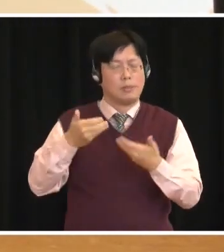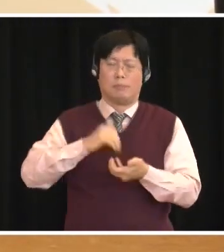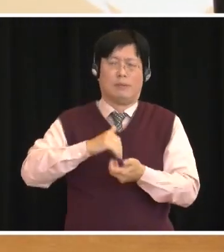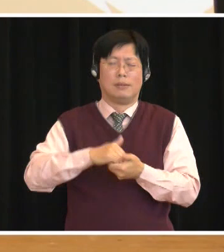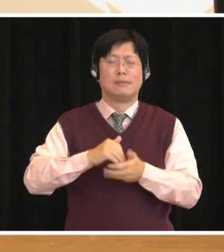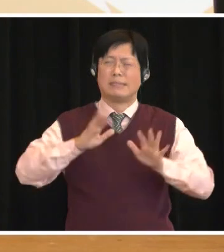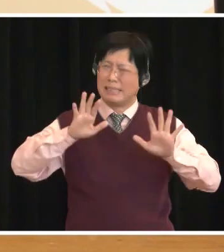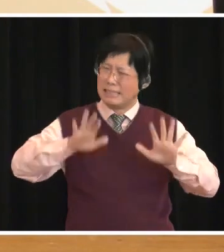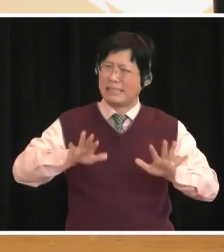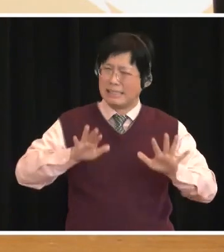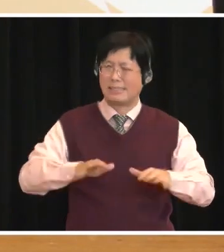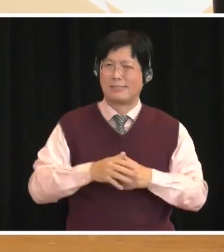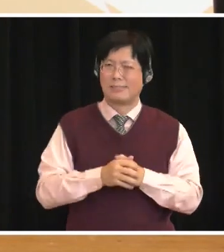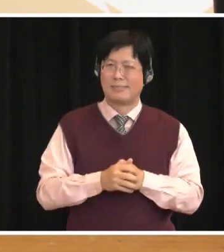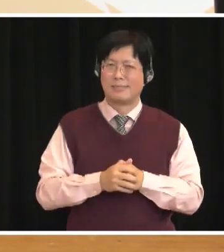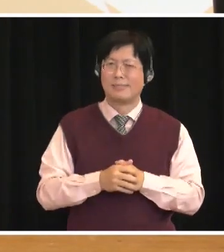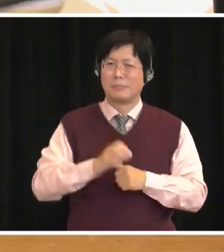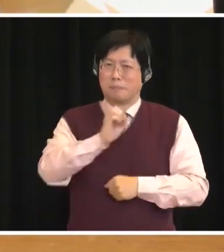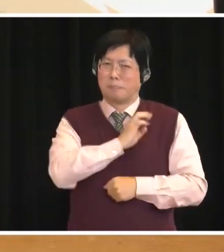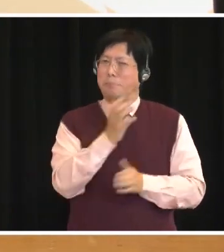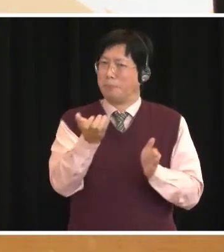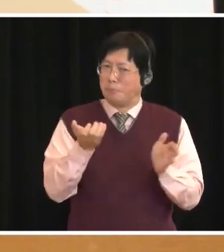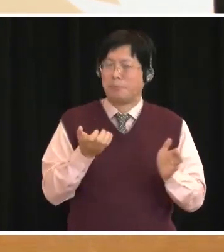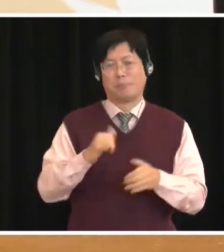fine. Okay?